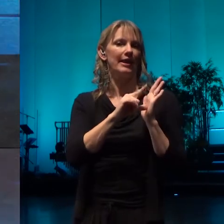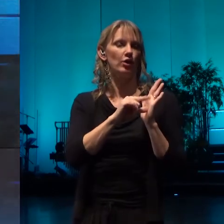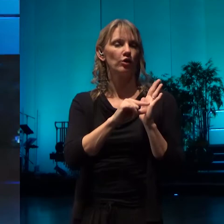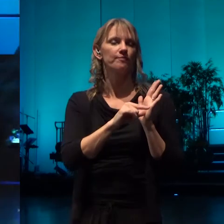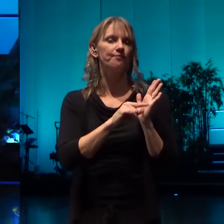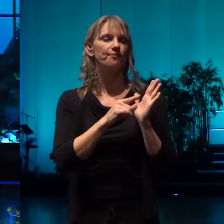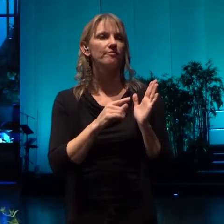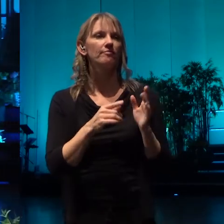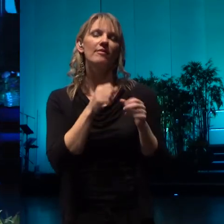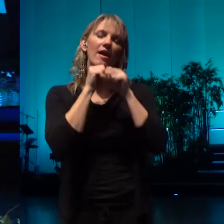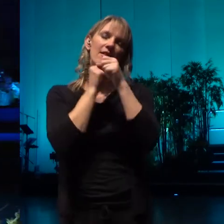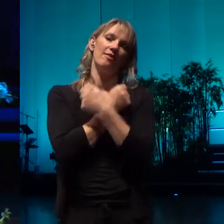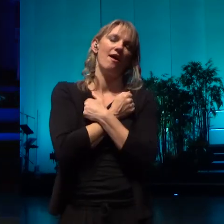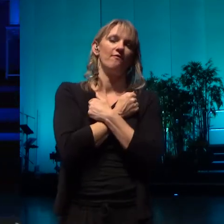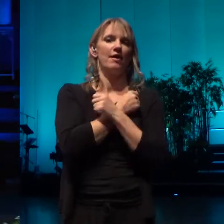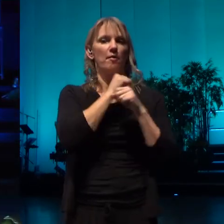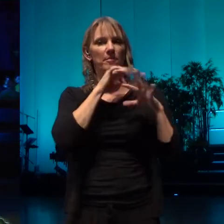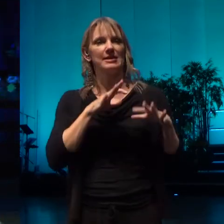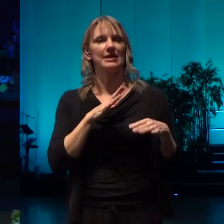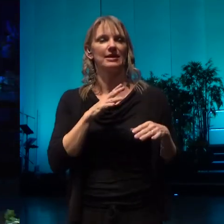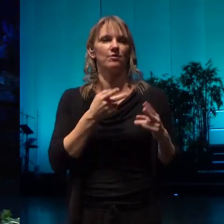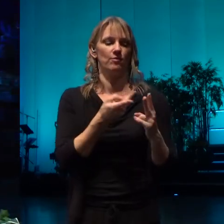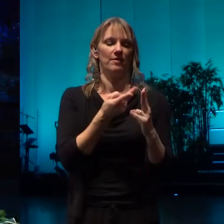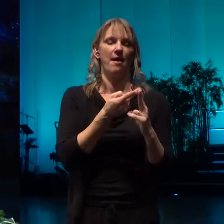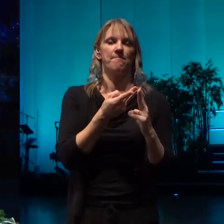and love and blessings to Matt and Trey.